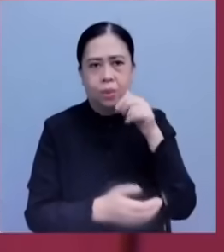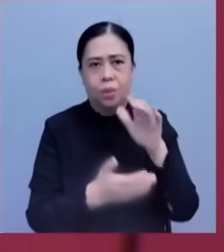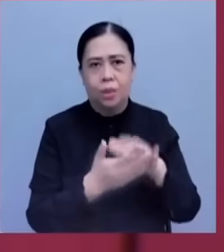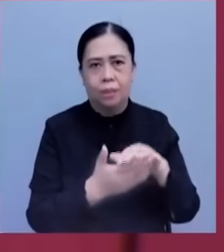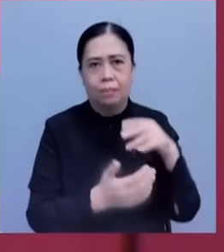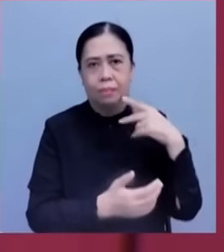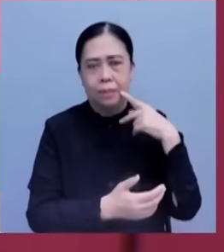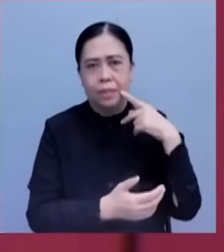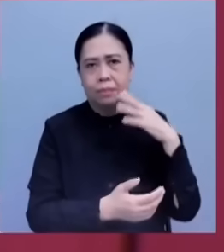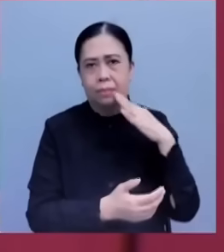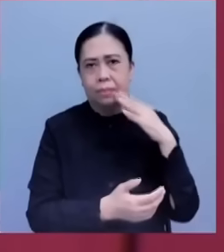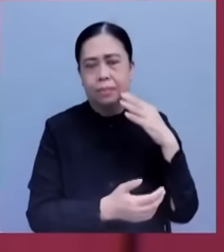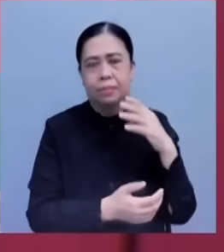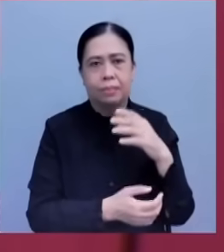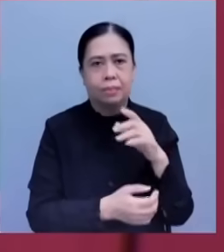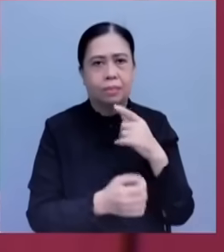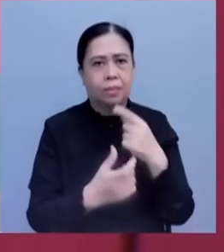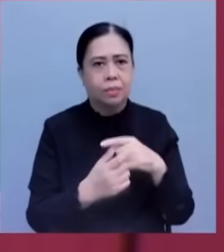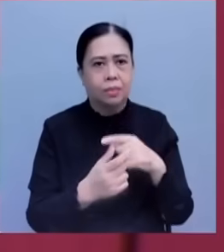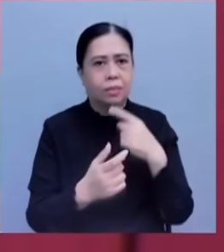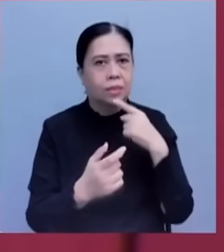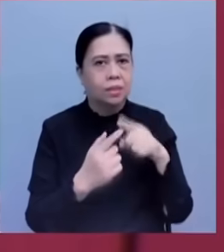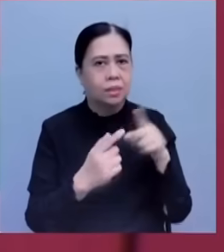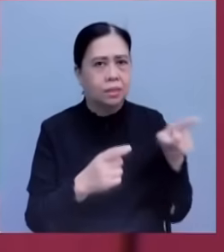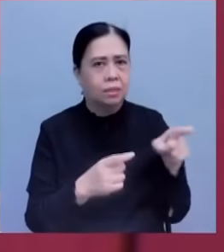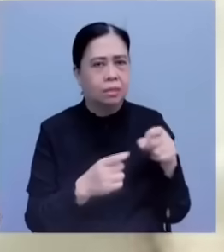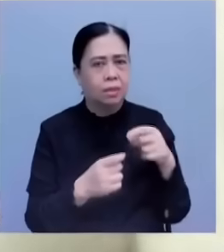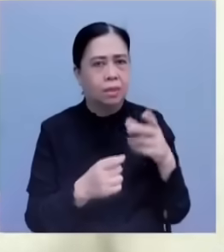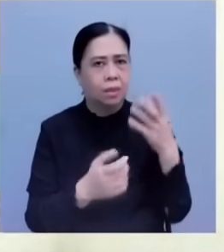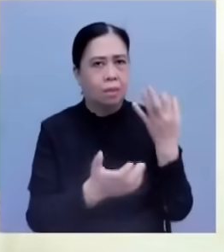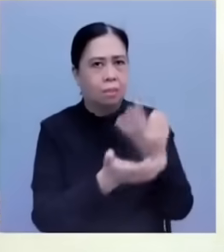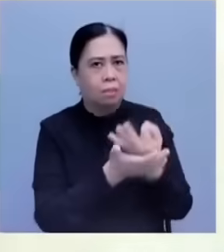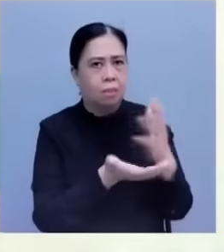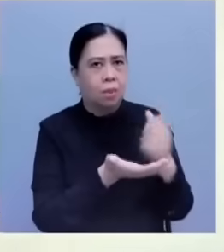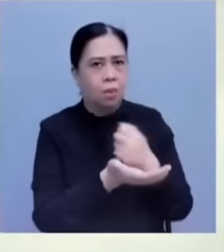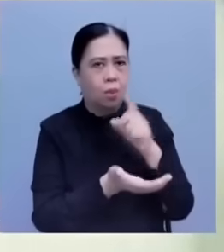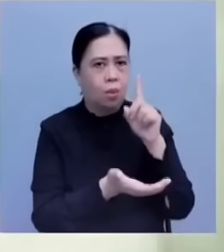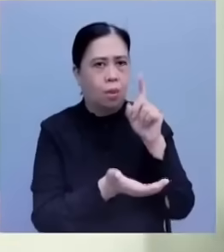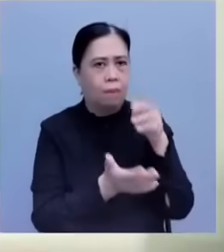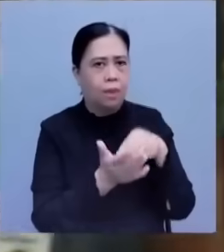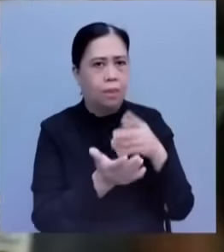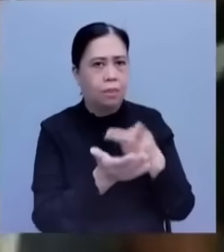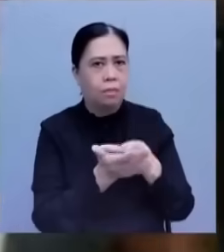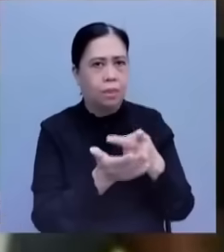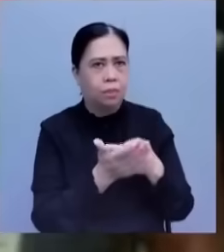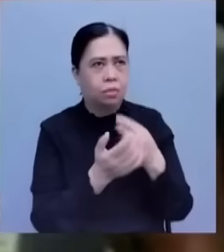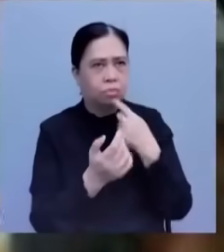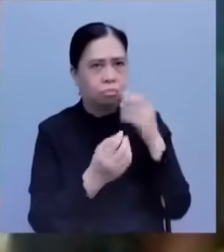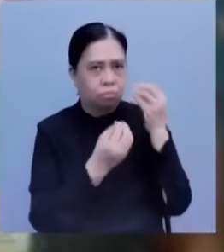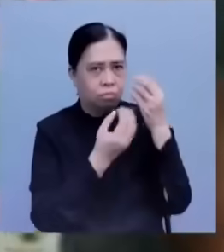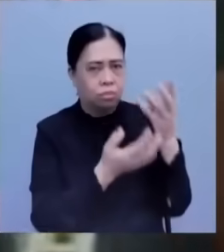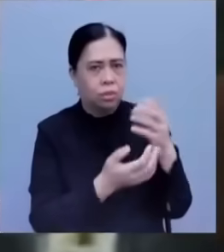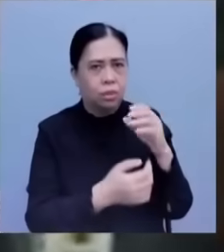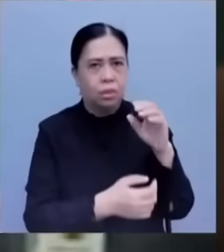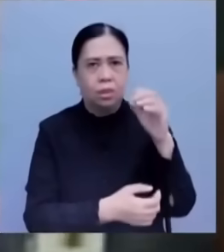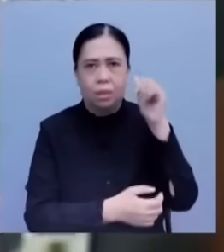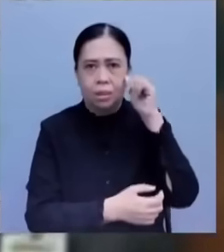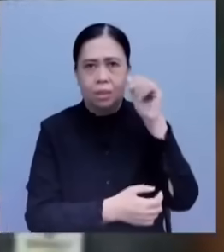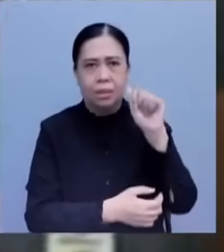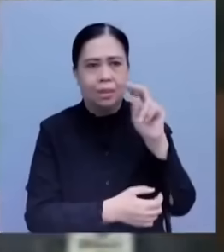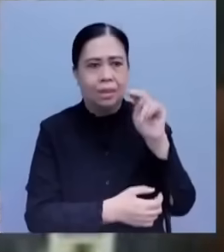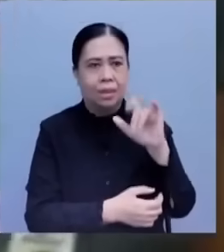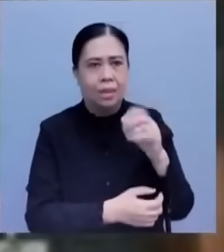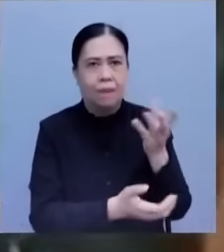Paz Bautista, flagged his alleged ill-gotten wealth worth 1 billion pesos. Bautista allegedly received bribe